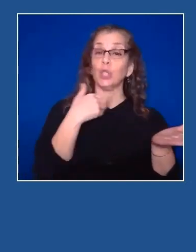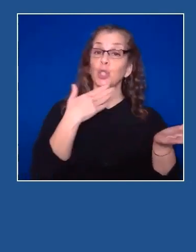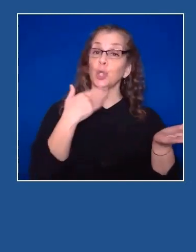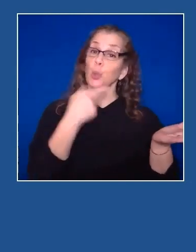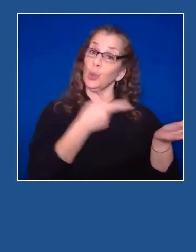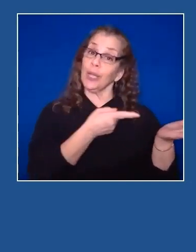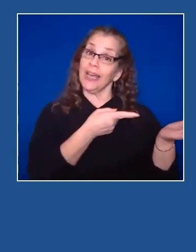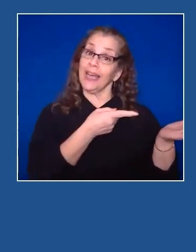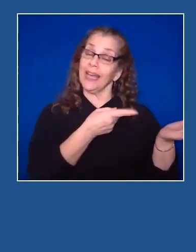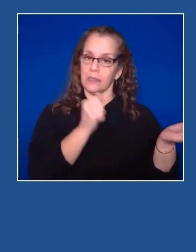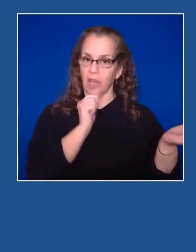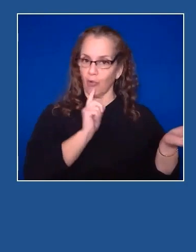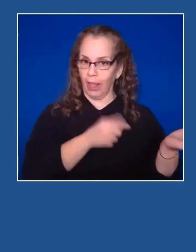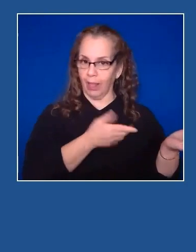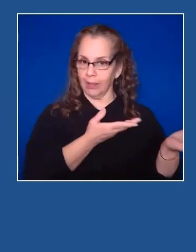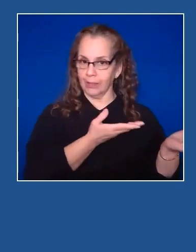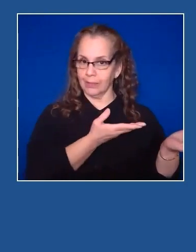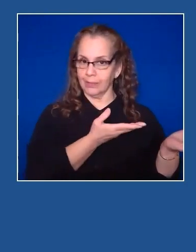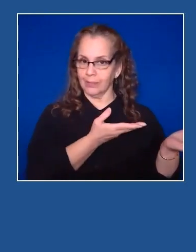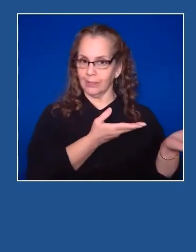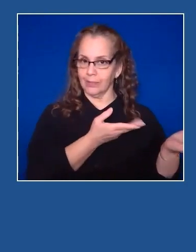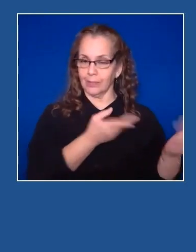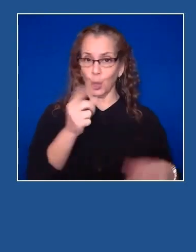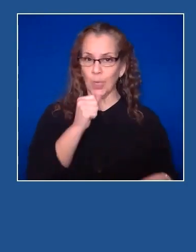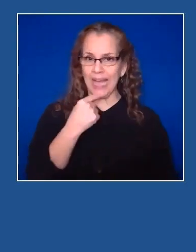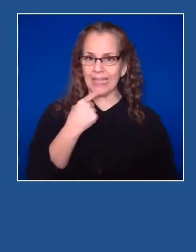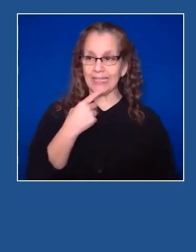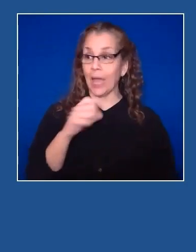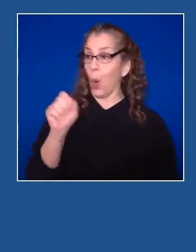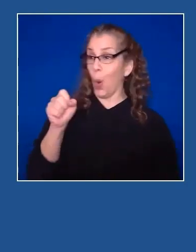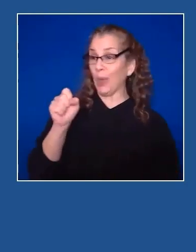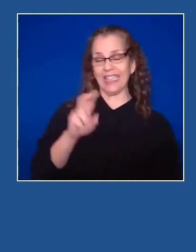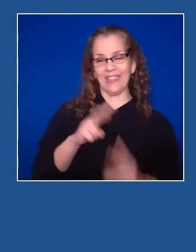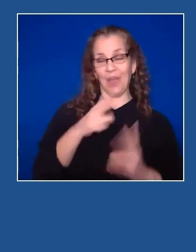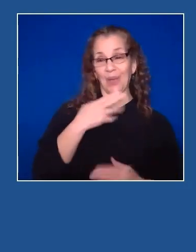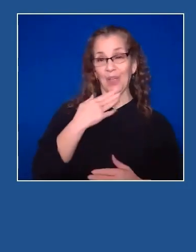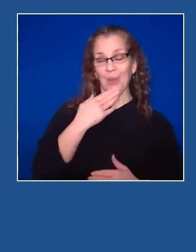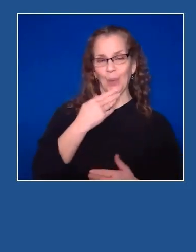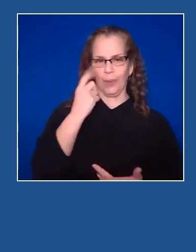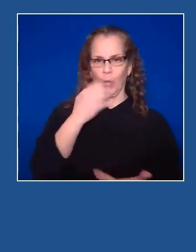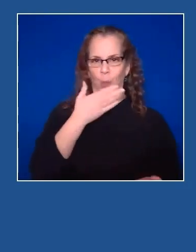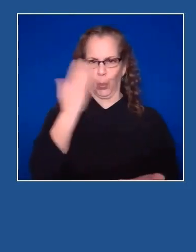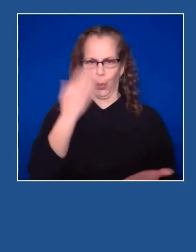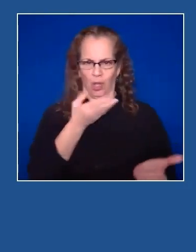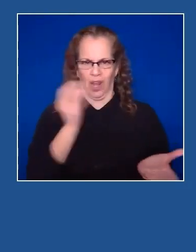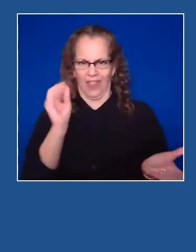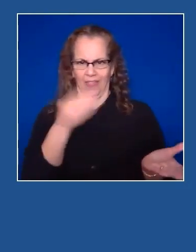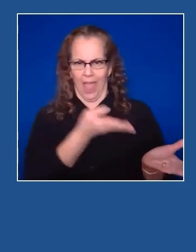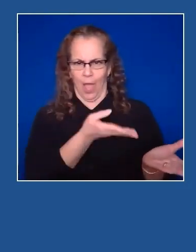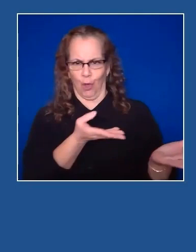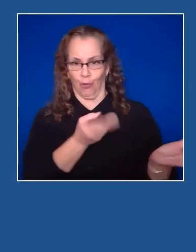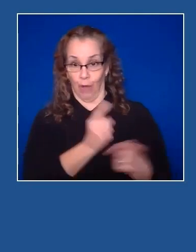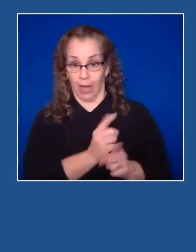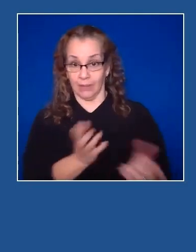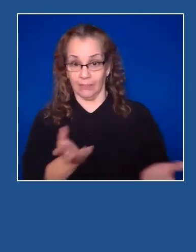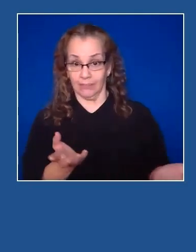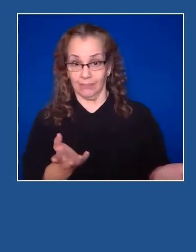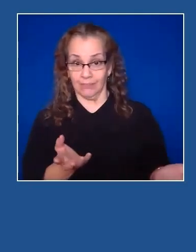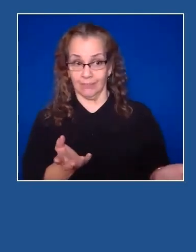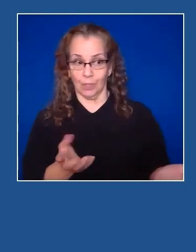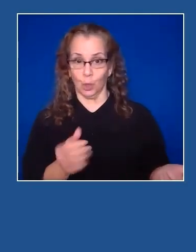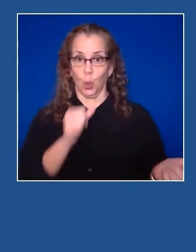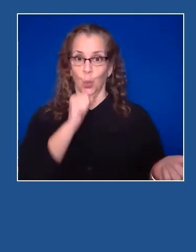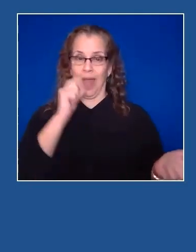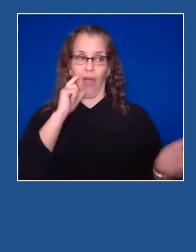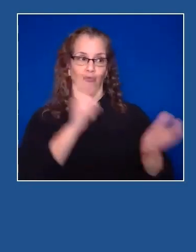You're not going to say, yes, I do, or no, I don't, right? Because there's no pet dinosaur here, right? So what we're going to